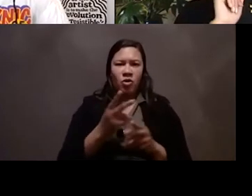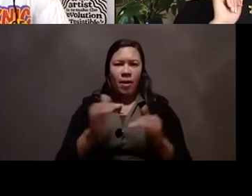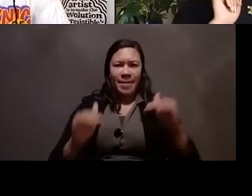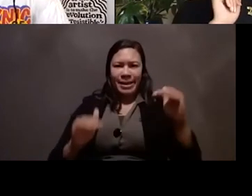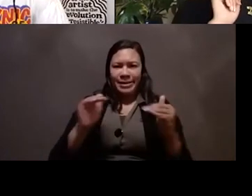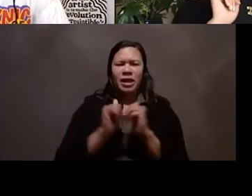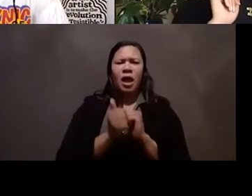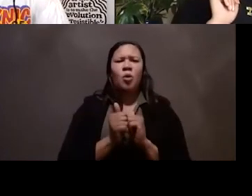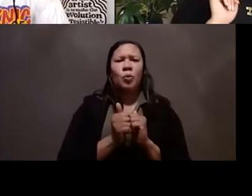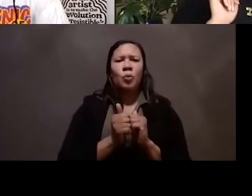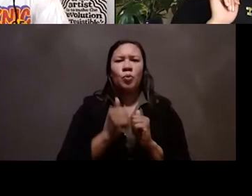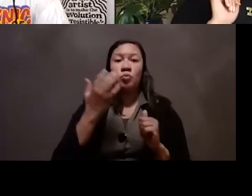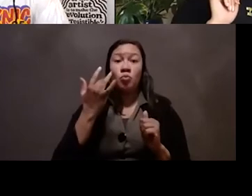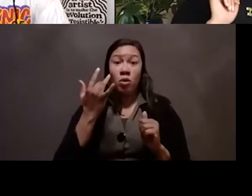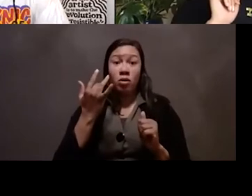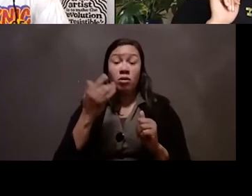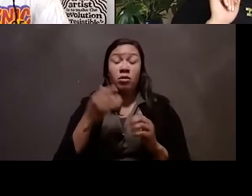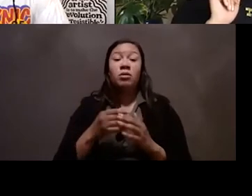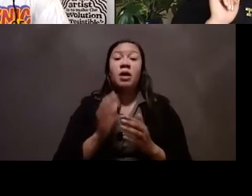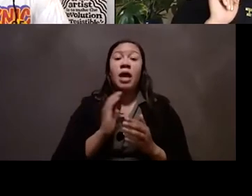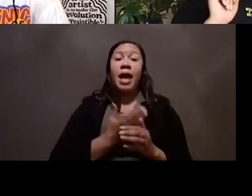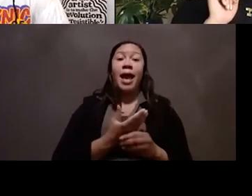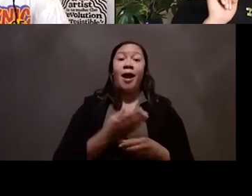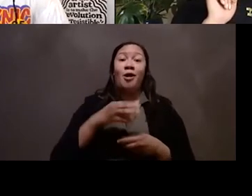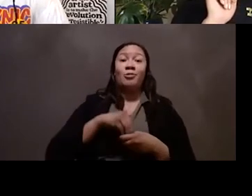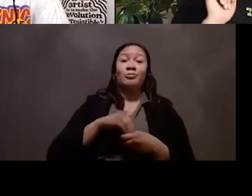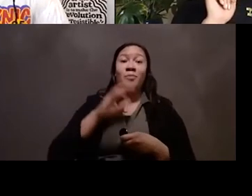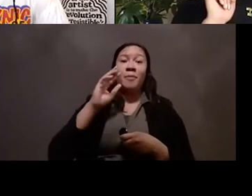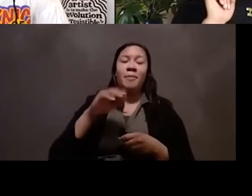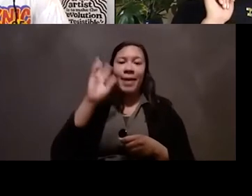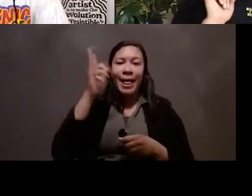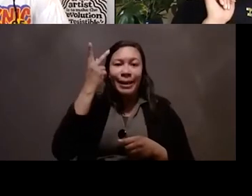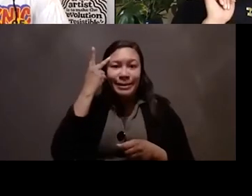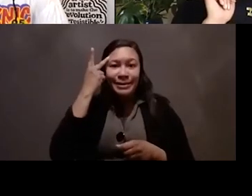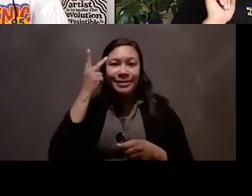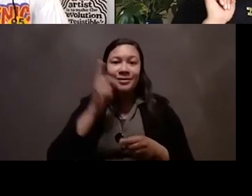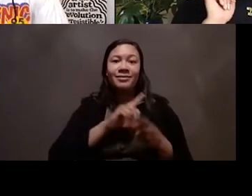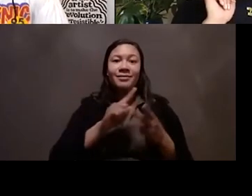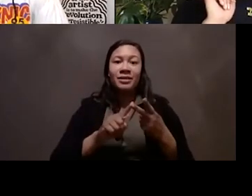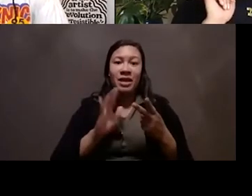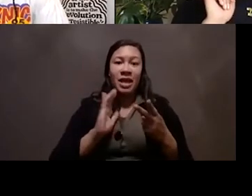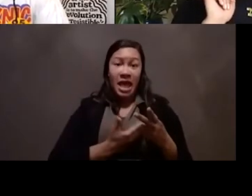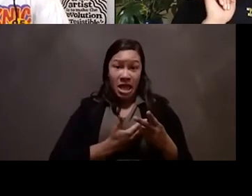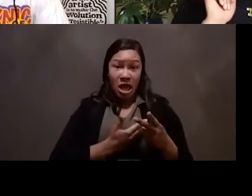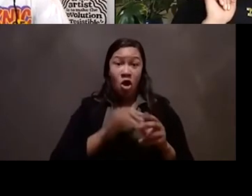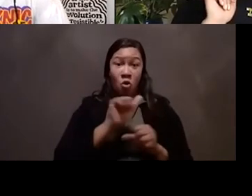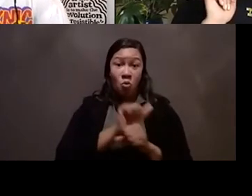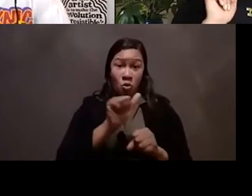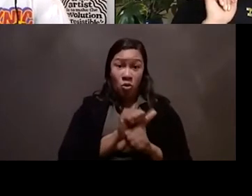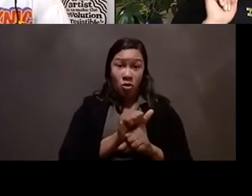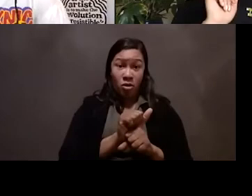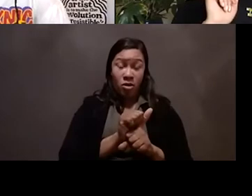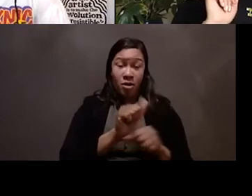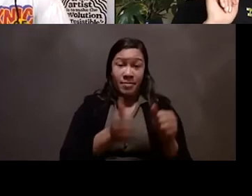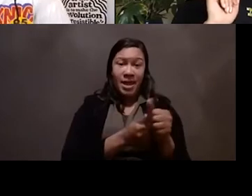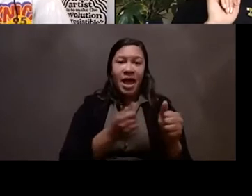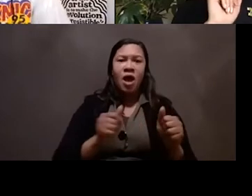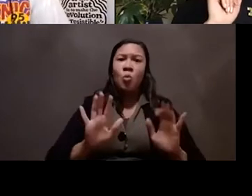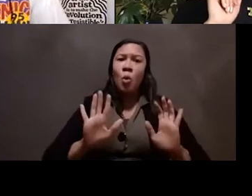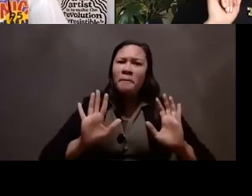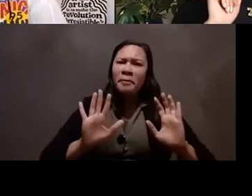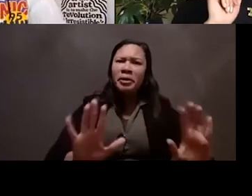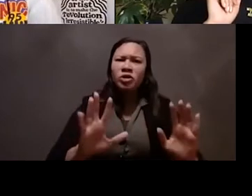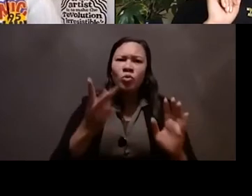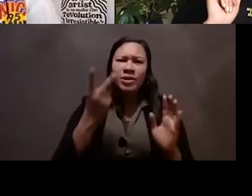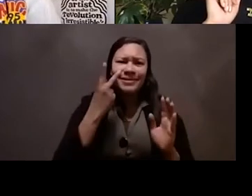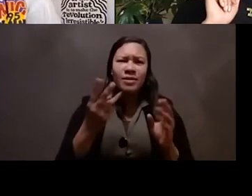own politic and the organizing principle around our work involves, to some degree, pushing for visibility and